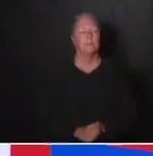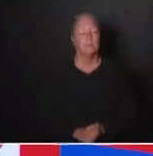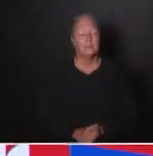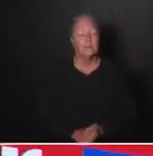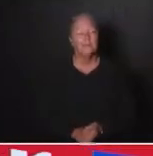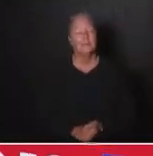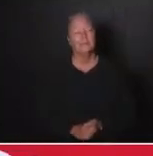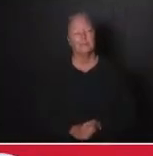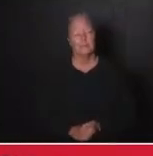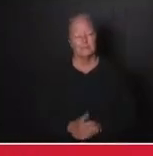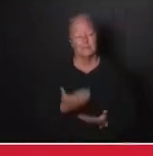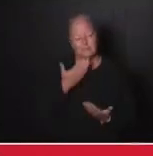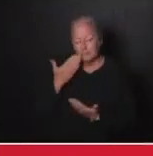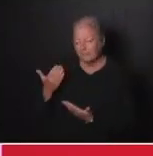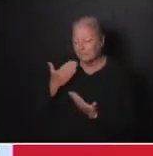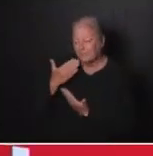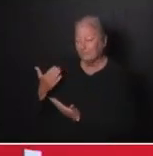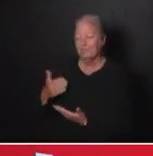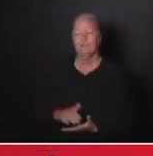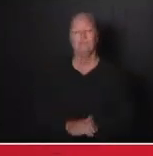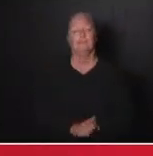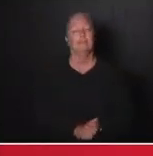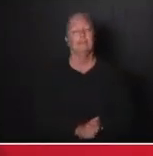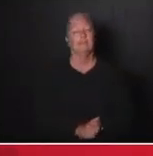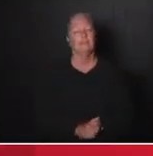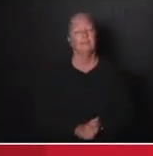Thank you very much, Sam.